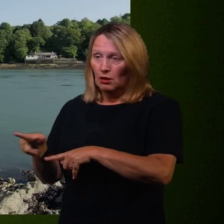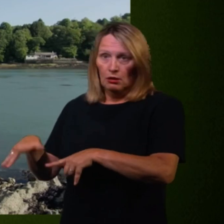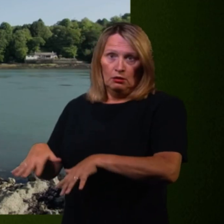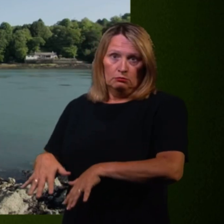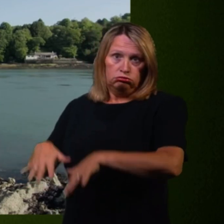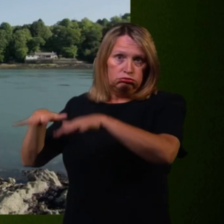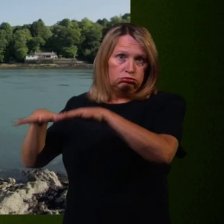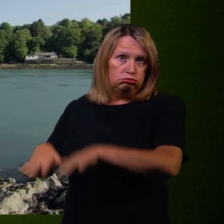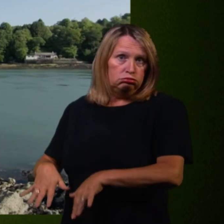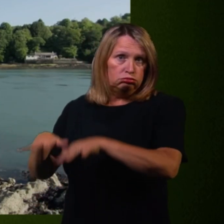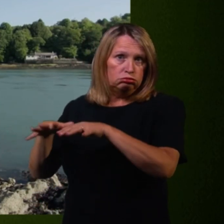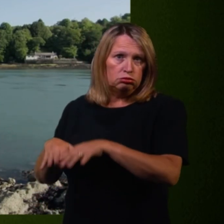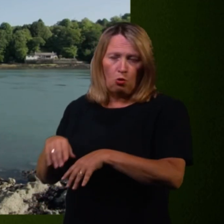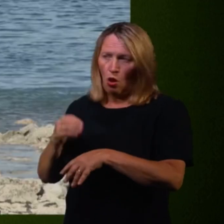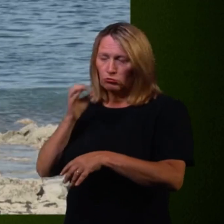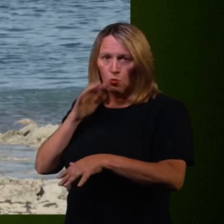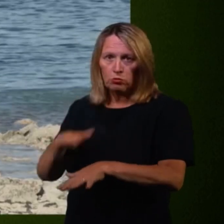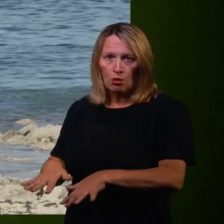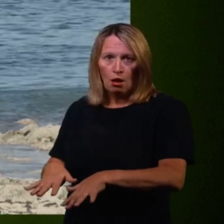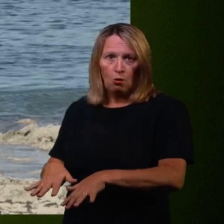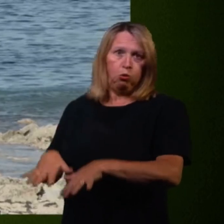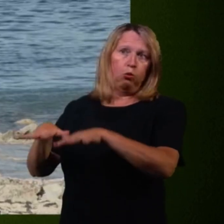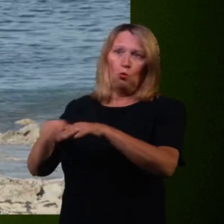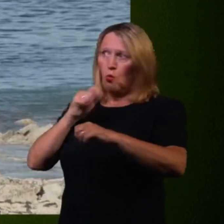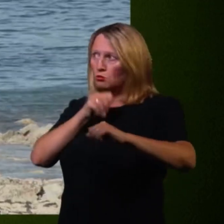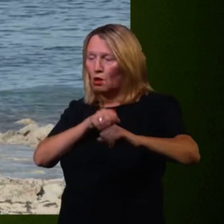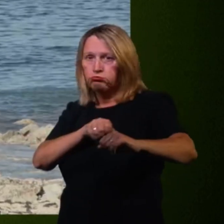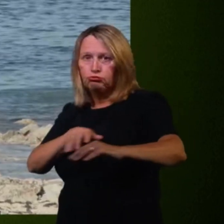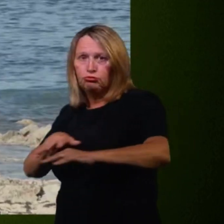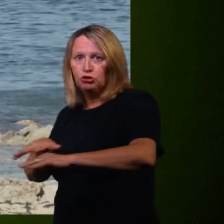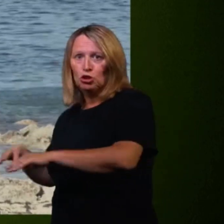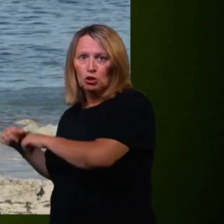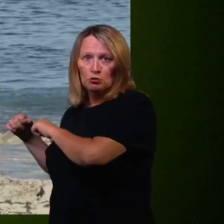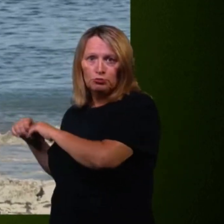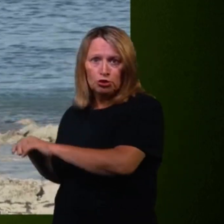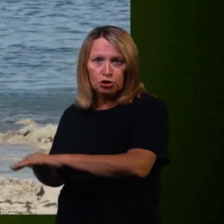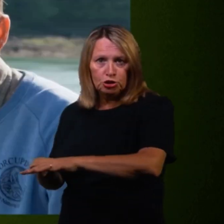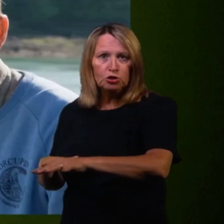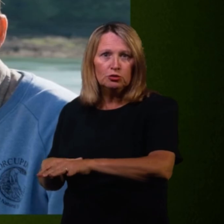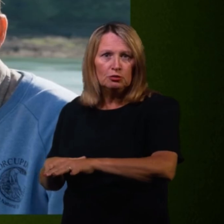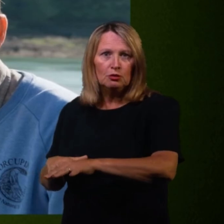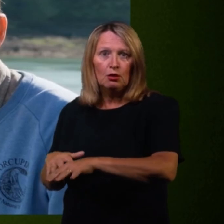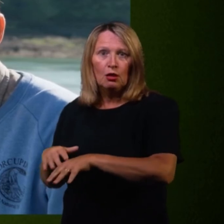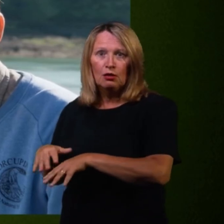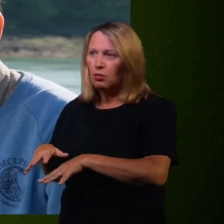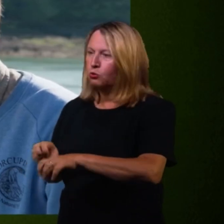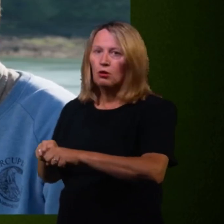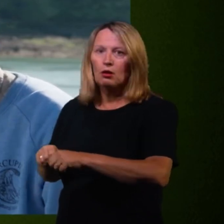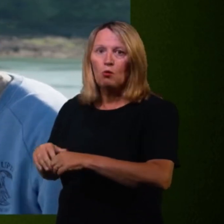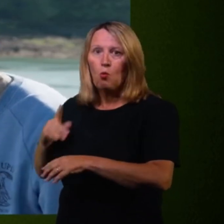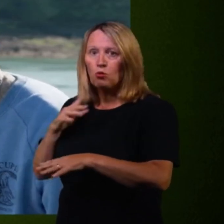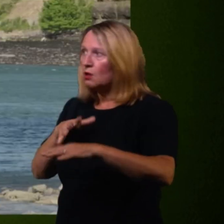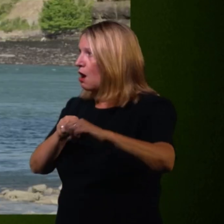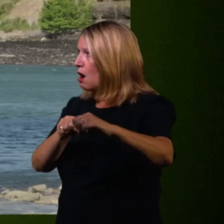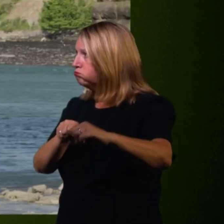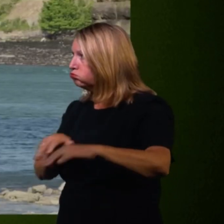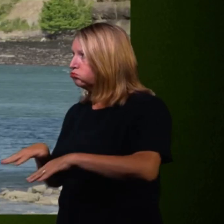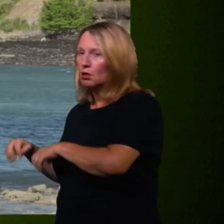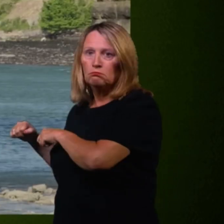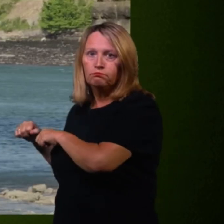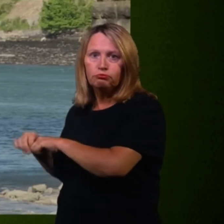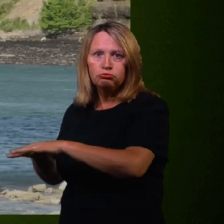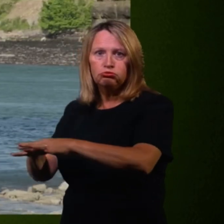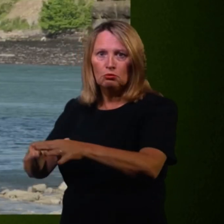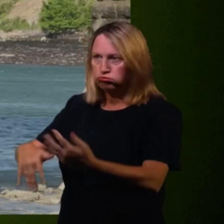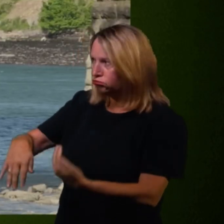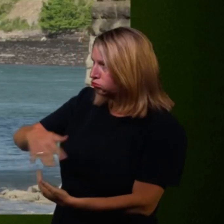strait is incredibly tidal, and so there's loads of water rushing through here. It connects the water body with